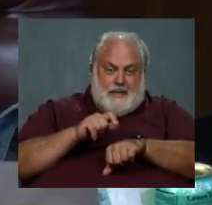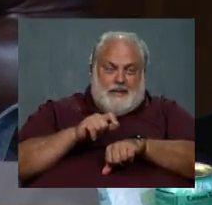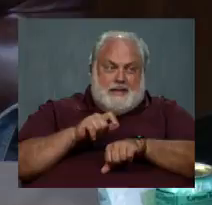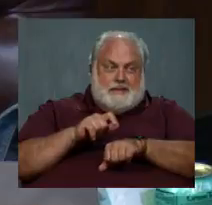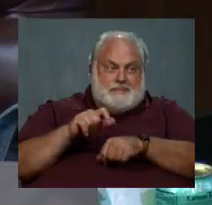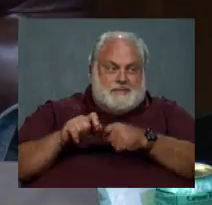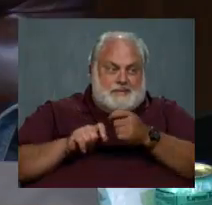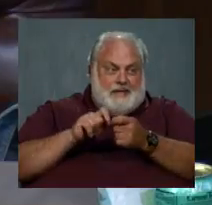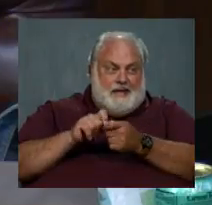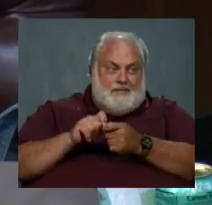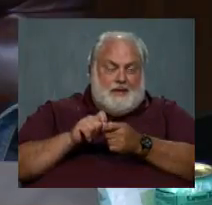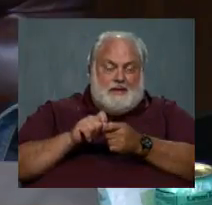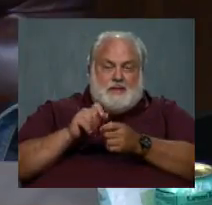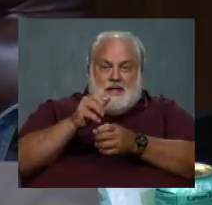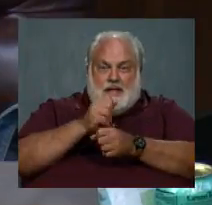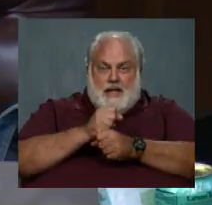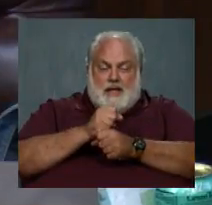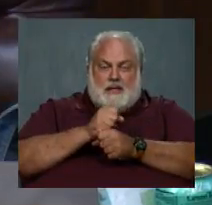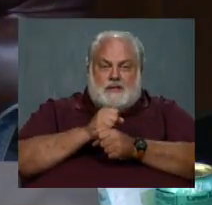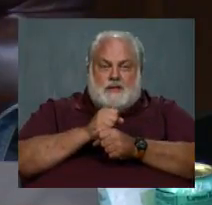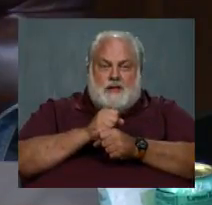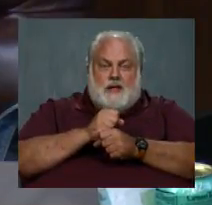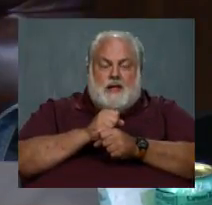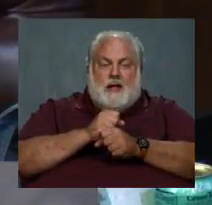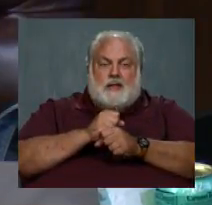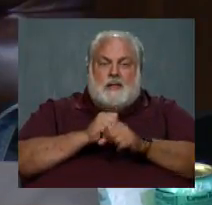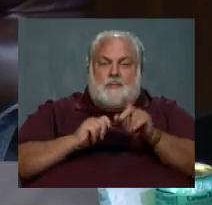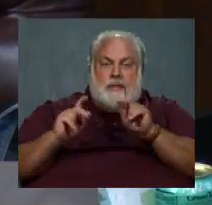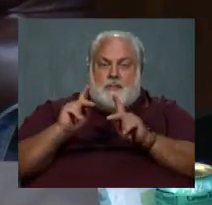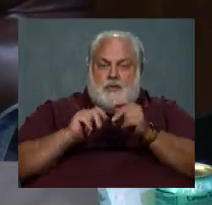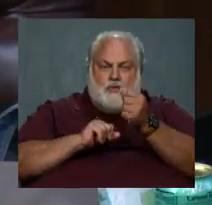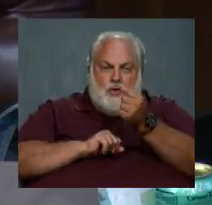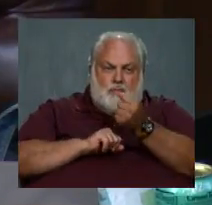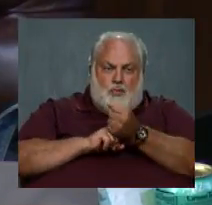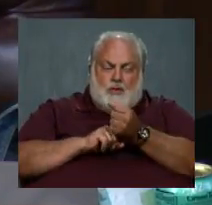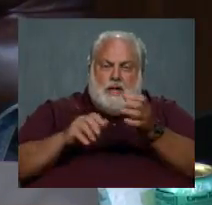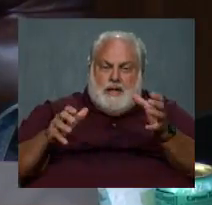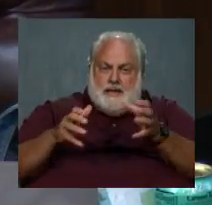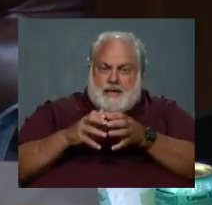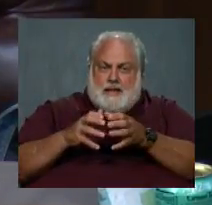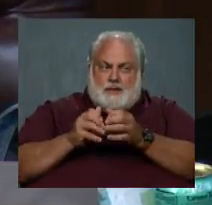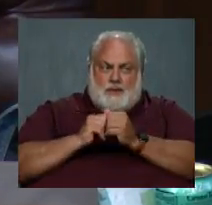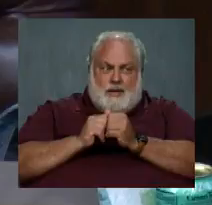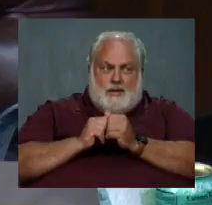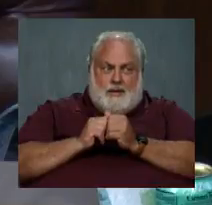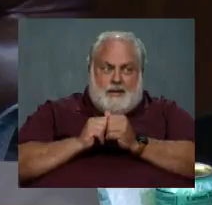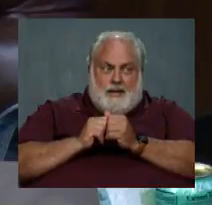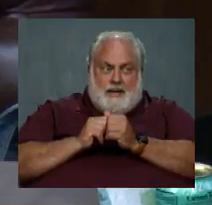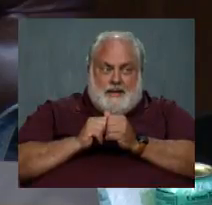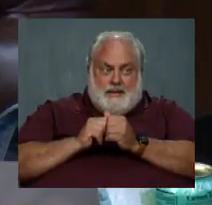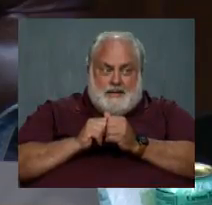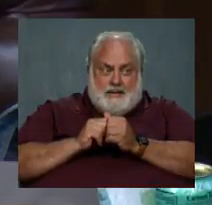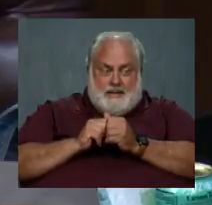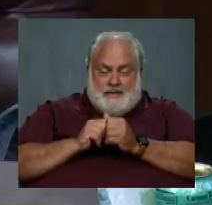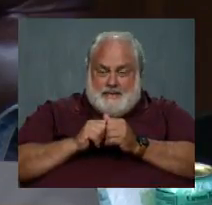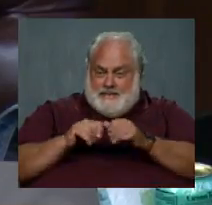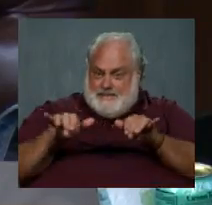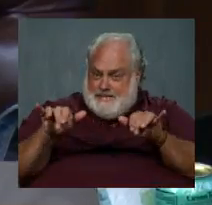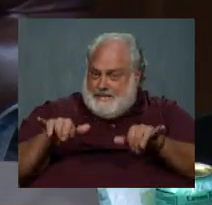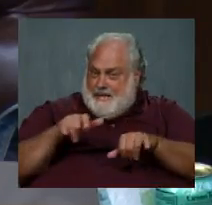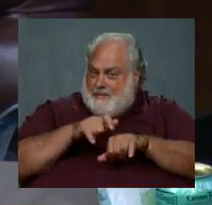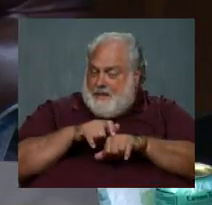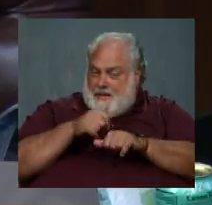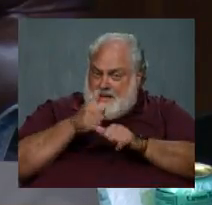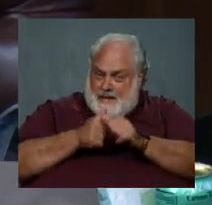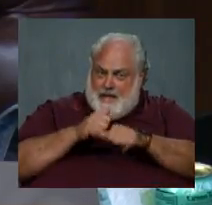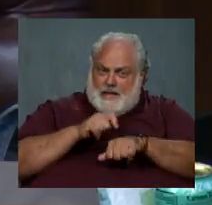garner public support. I thought it was a real interesting time to try to gather people from the community. I don't know if that was, you met at the same time every meeting, but I